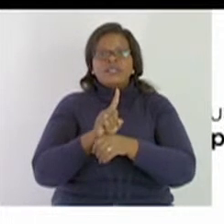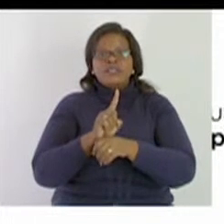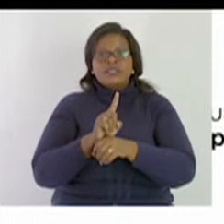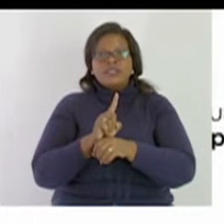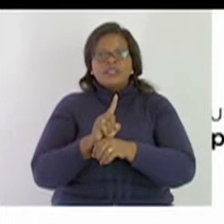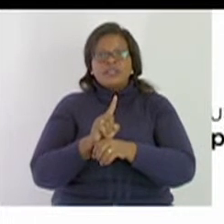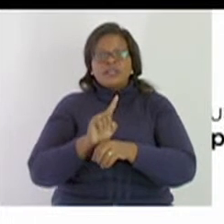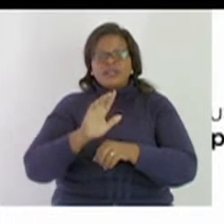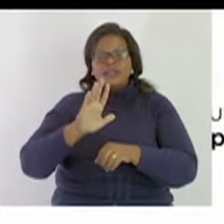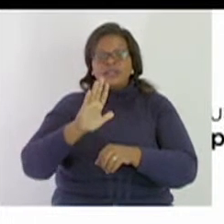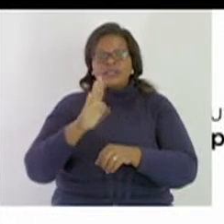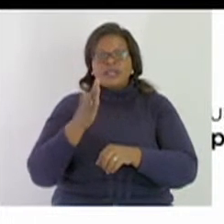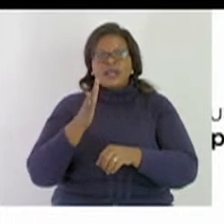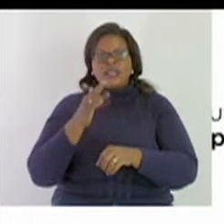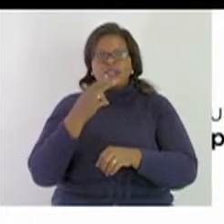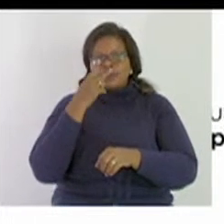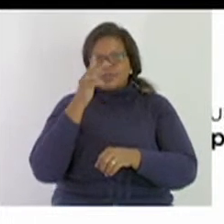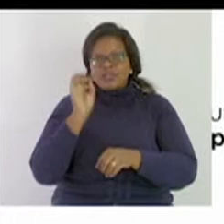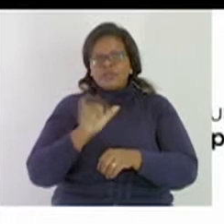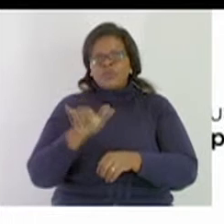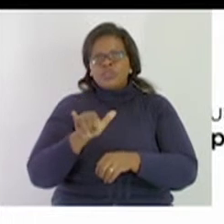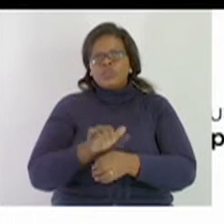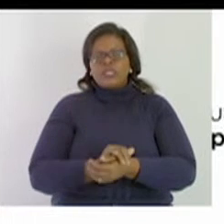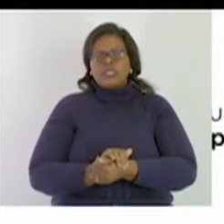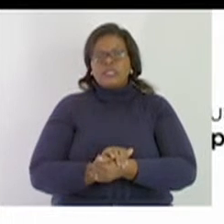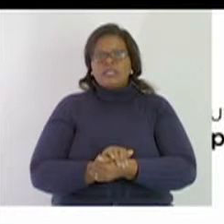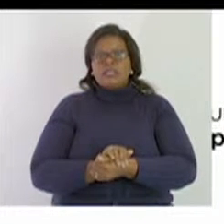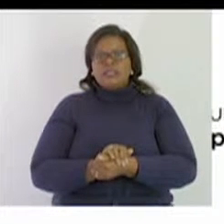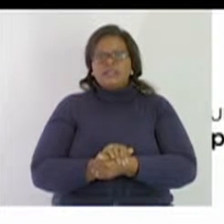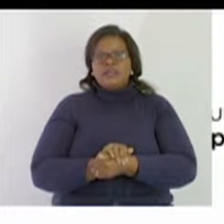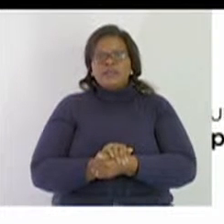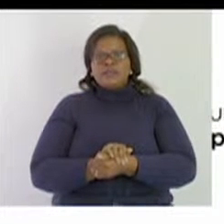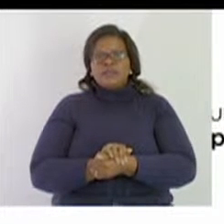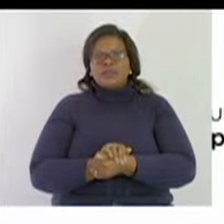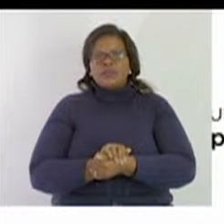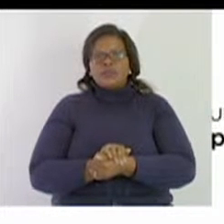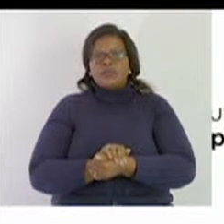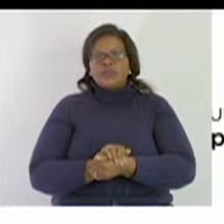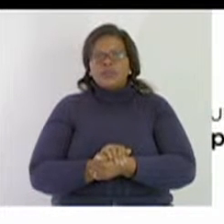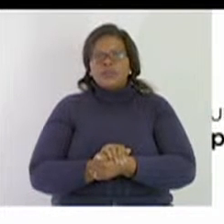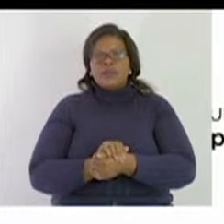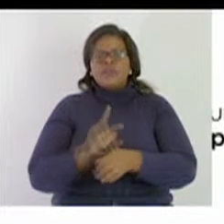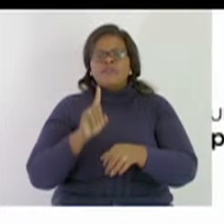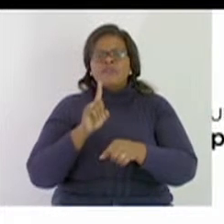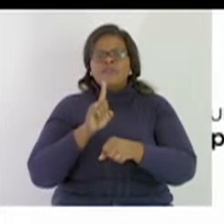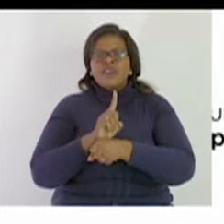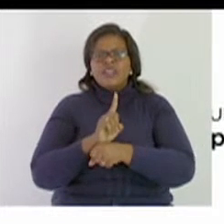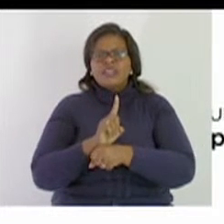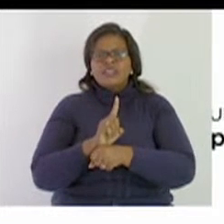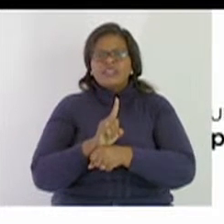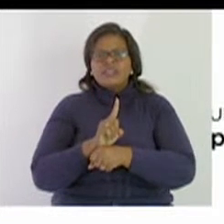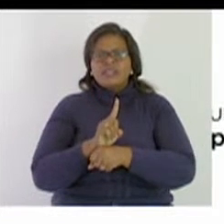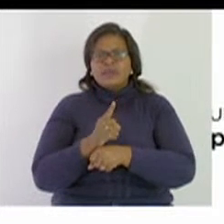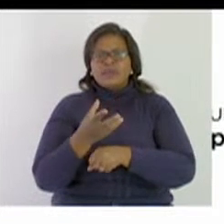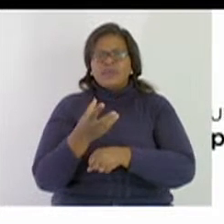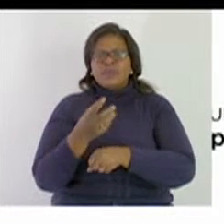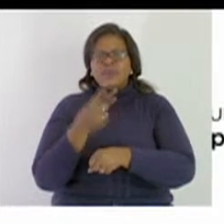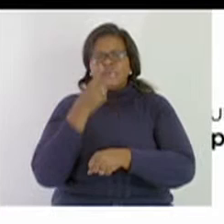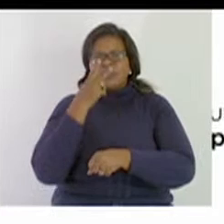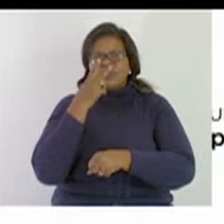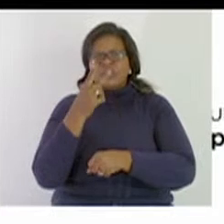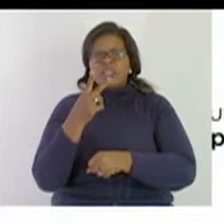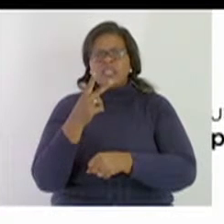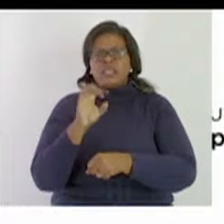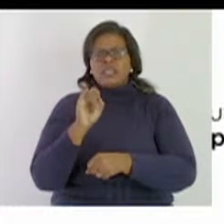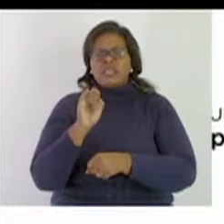do? So according to BODMAS, we first find whether in the operation